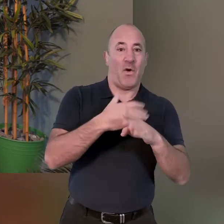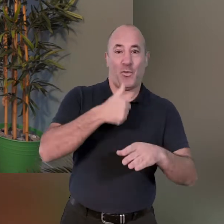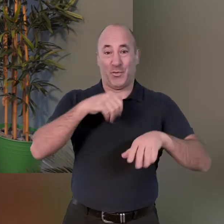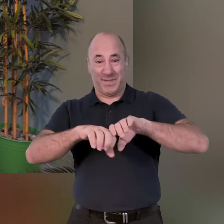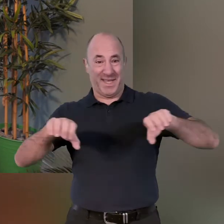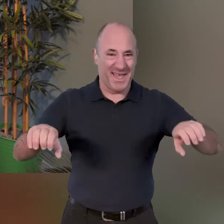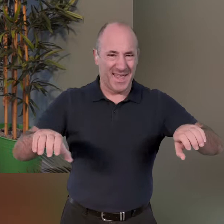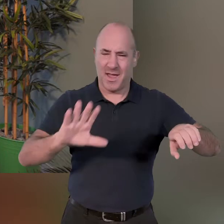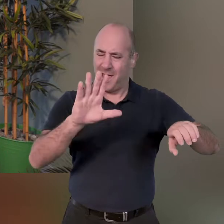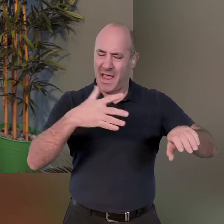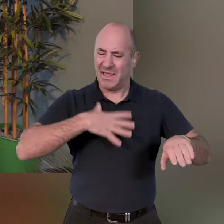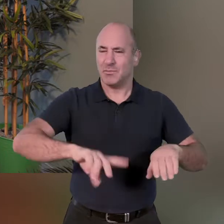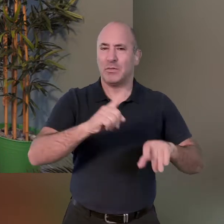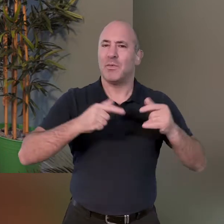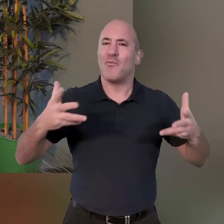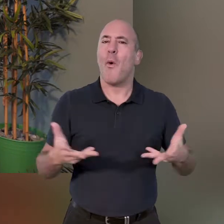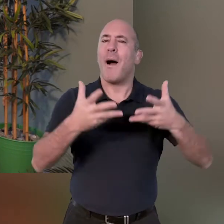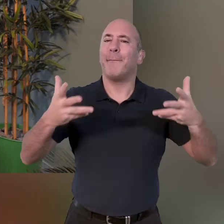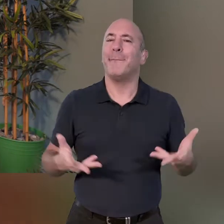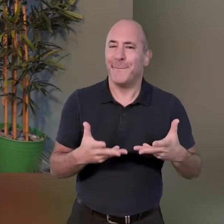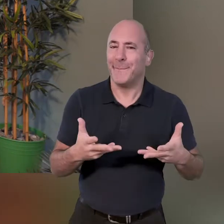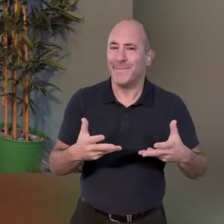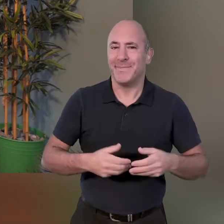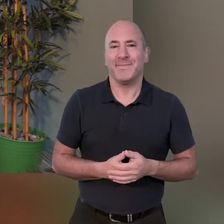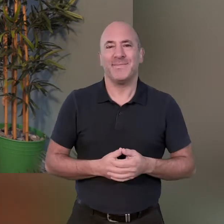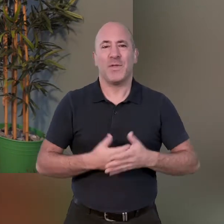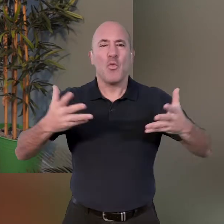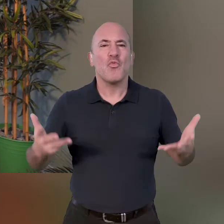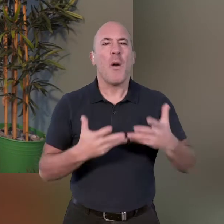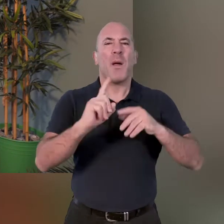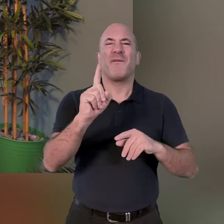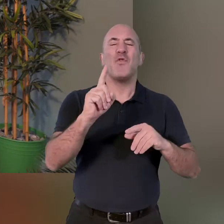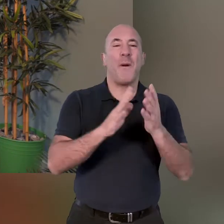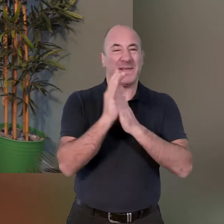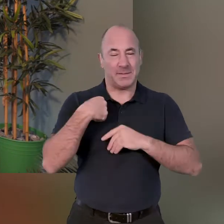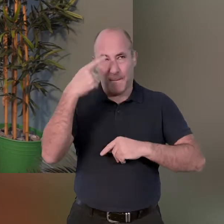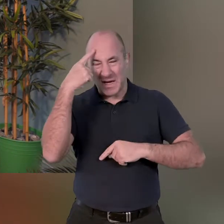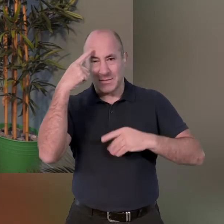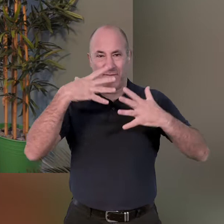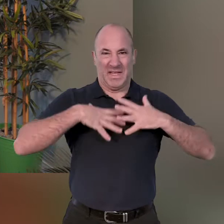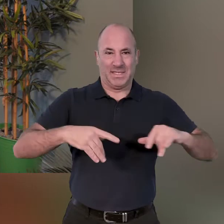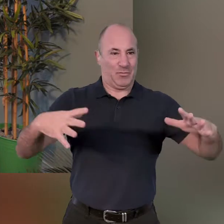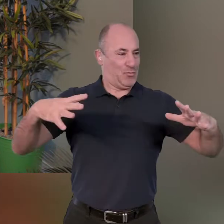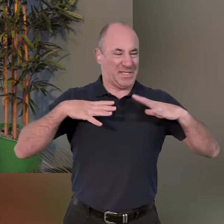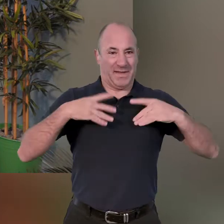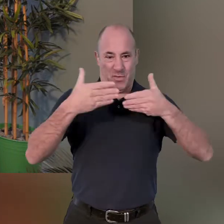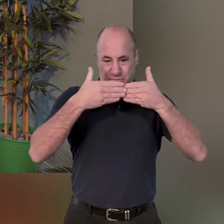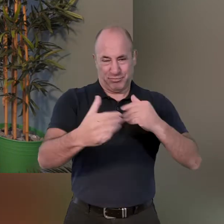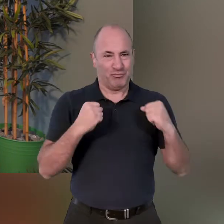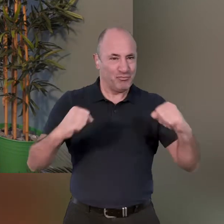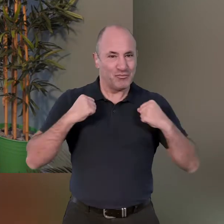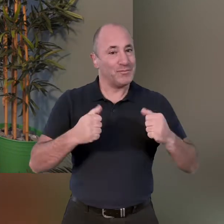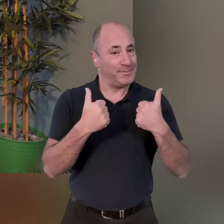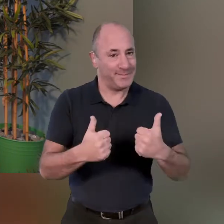Okay, before we need to use the pole though, let's get started with the warm-up. So the warm-up is a way for us to get mentally and